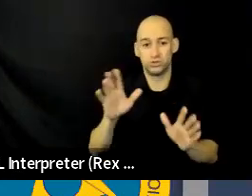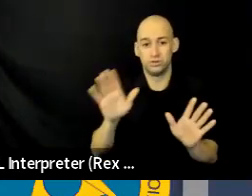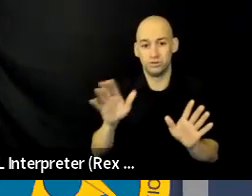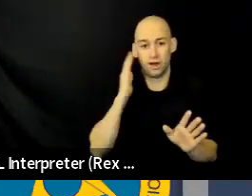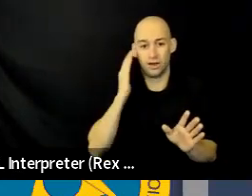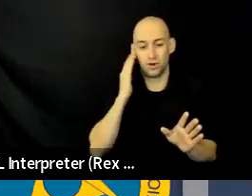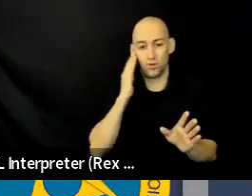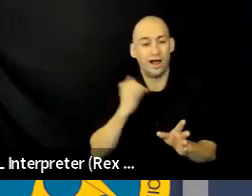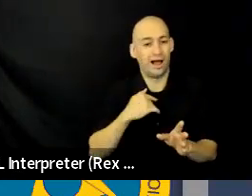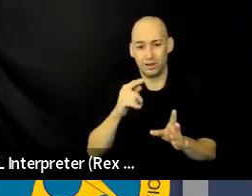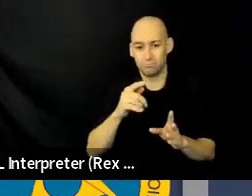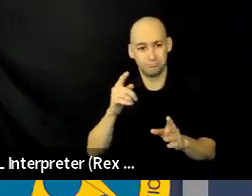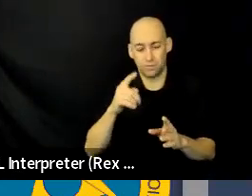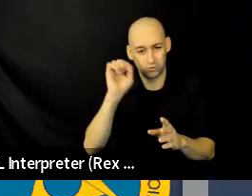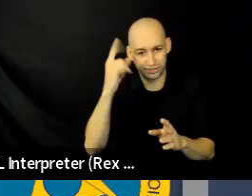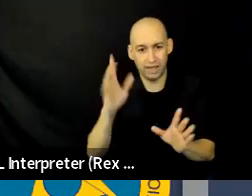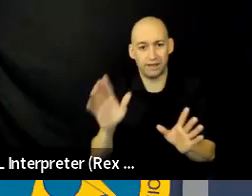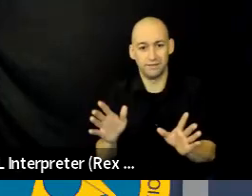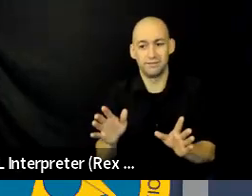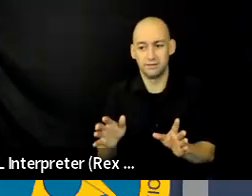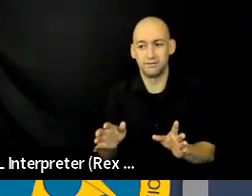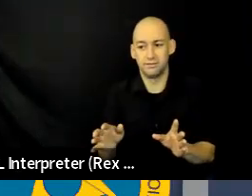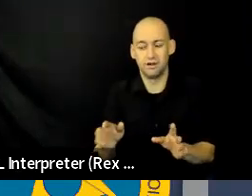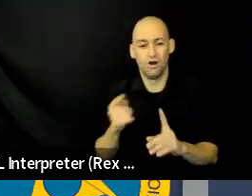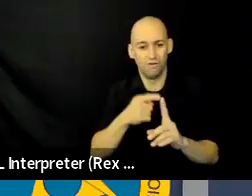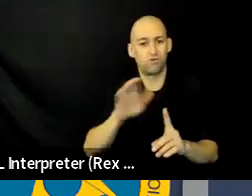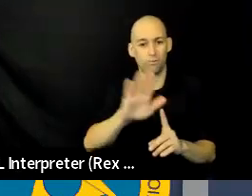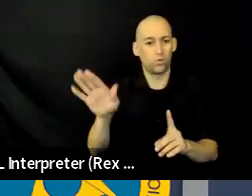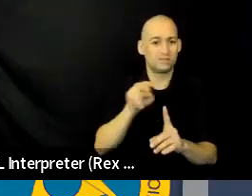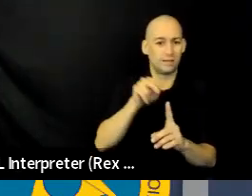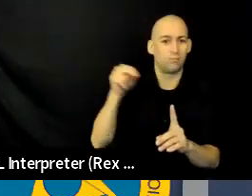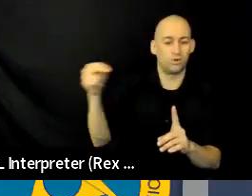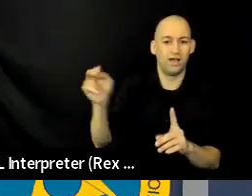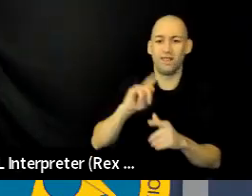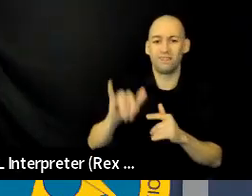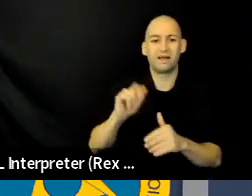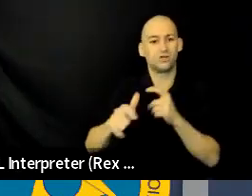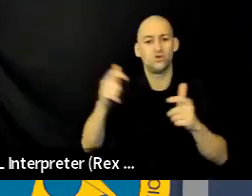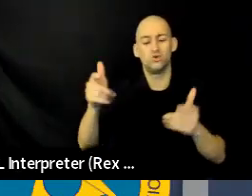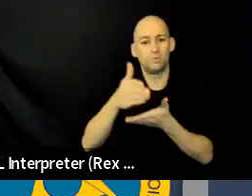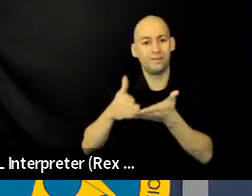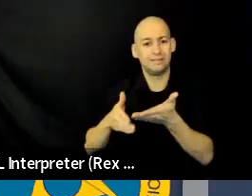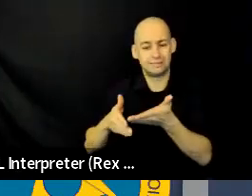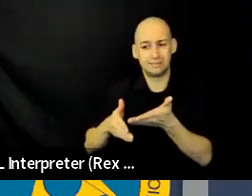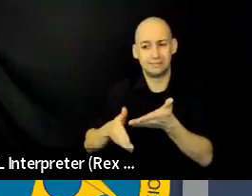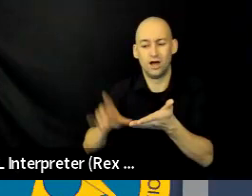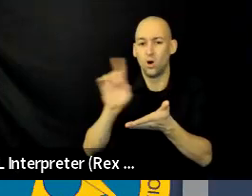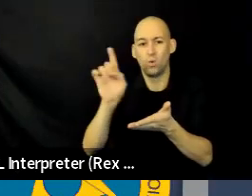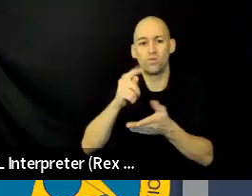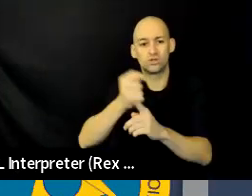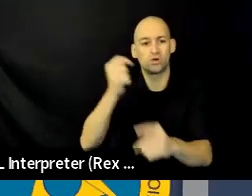I certainly understand that, from your standpoint, that's a huge piece. And where would those trucks